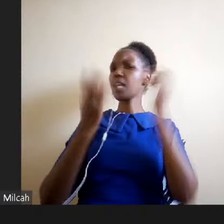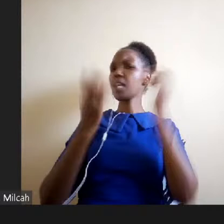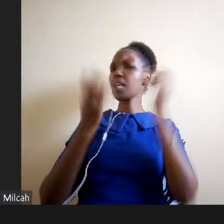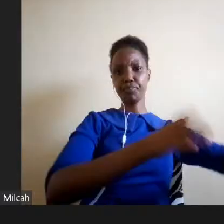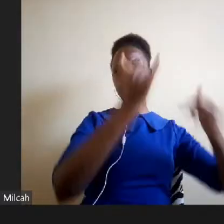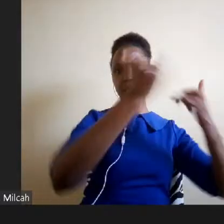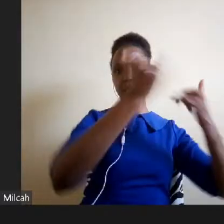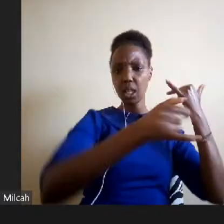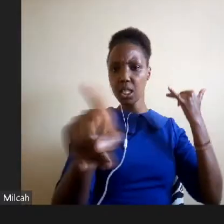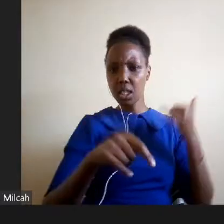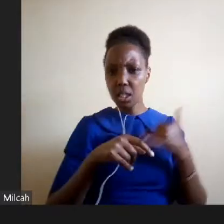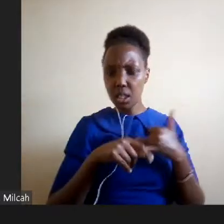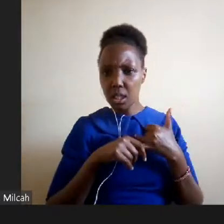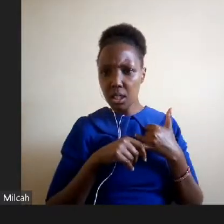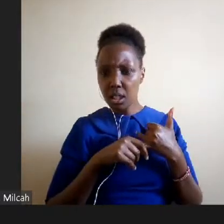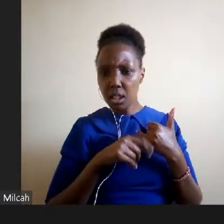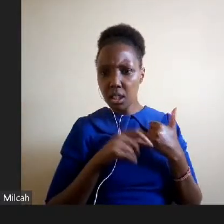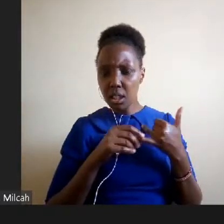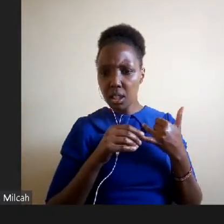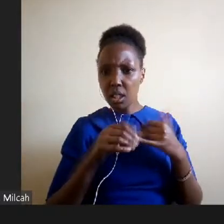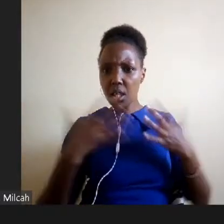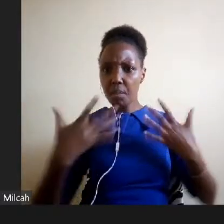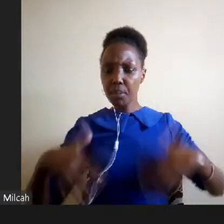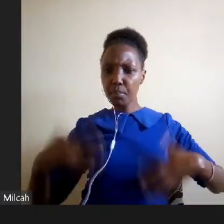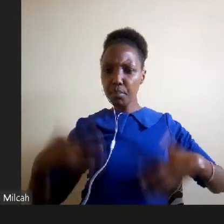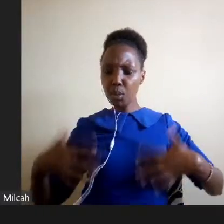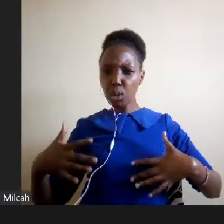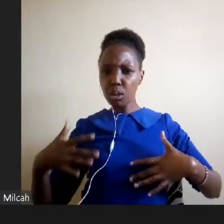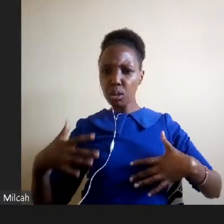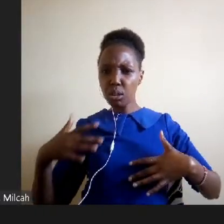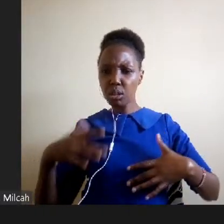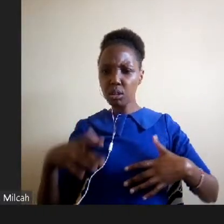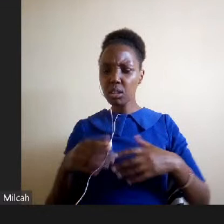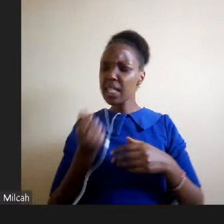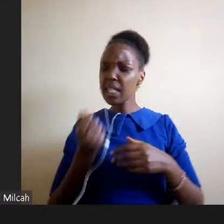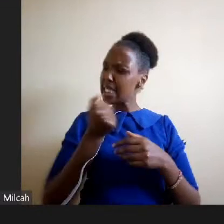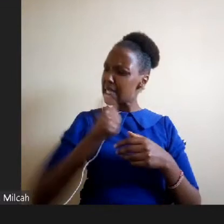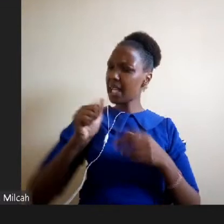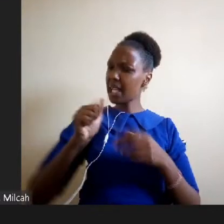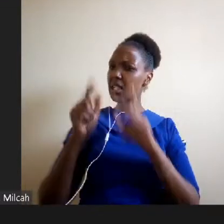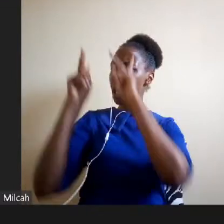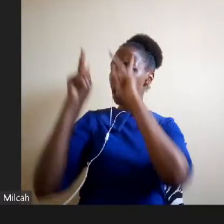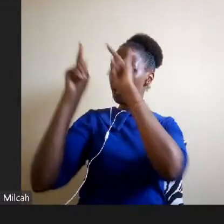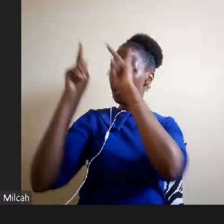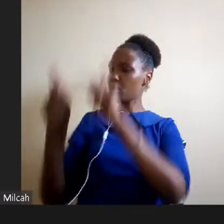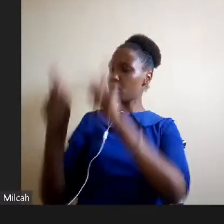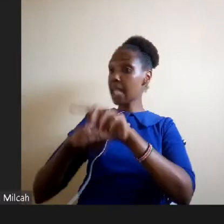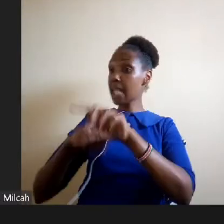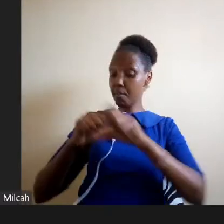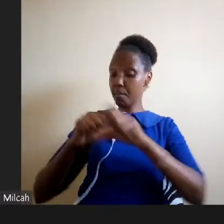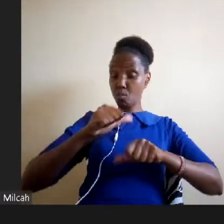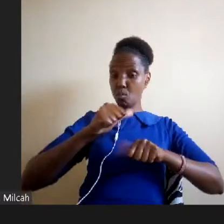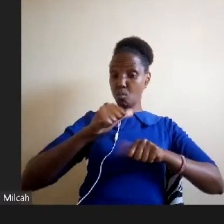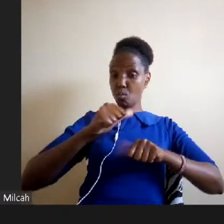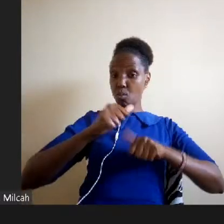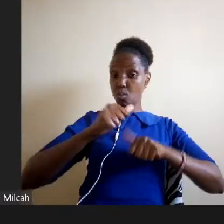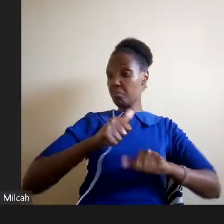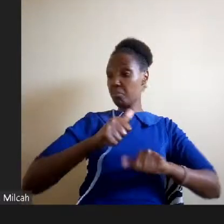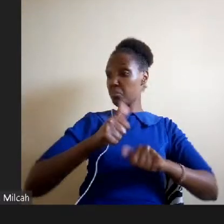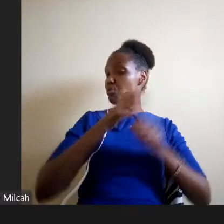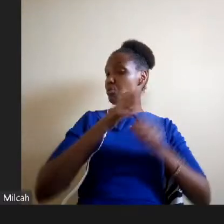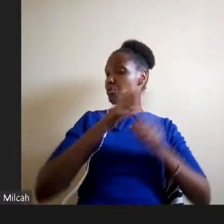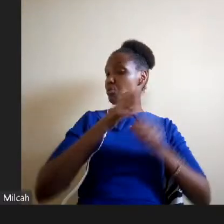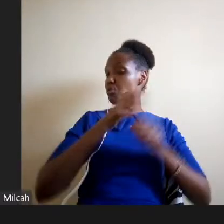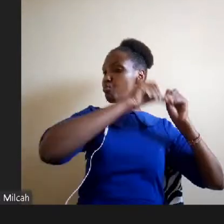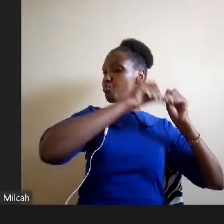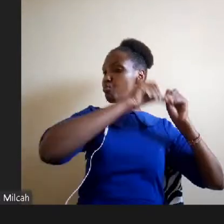video gaming platforms where people also start abusing a particular player, either to get them out of the game or to just make them